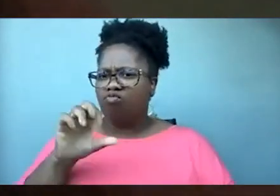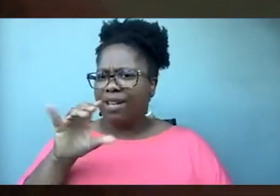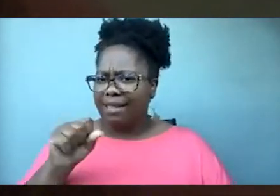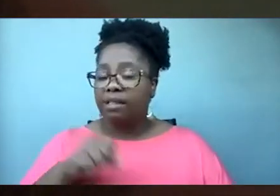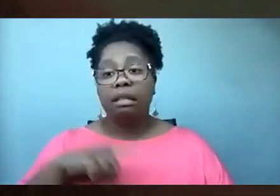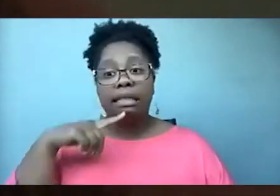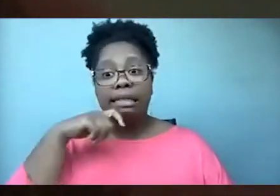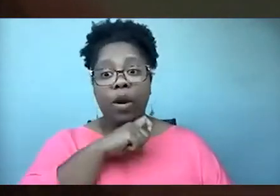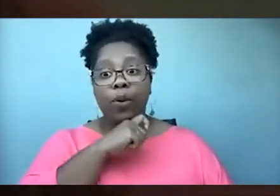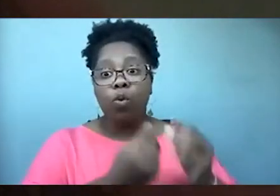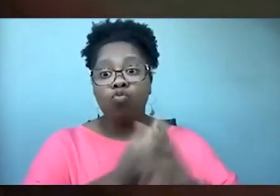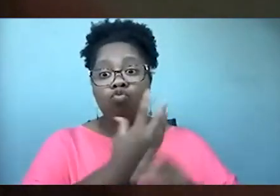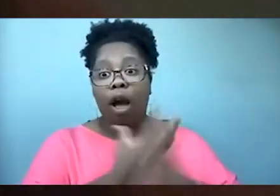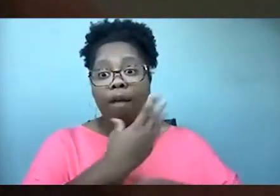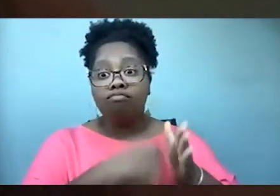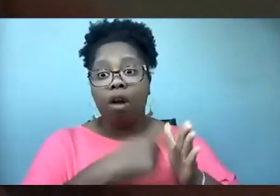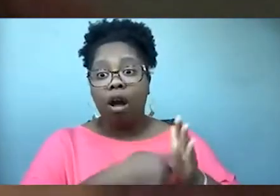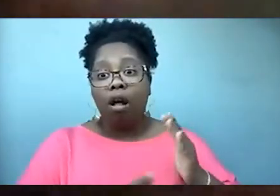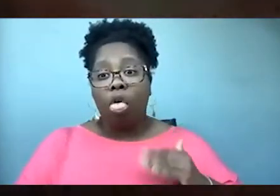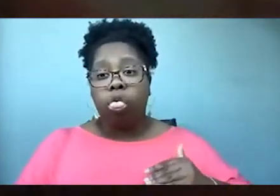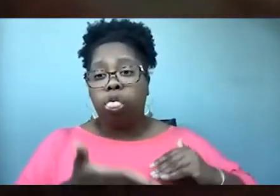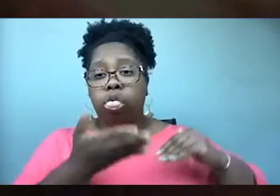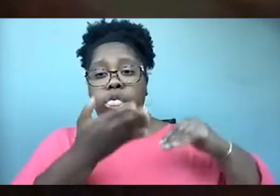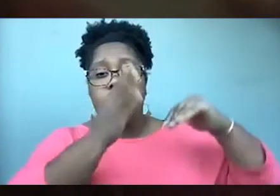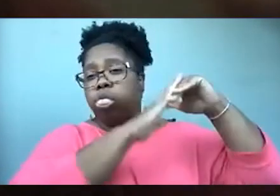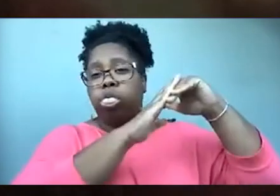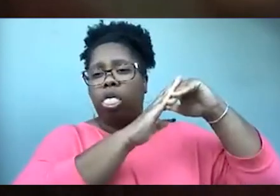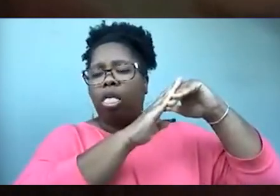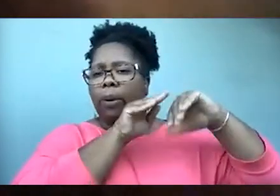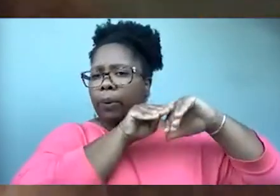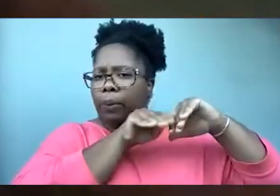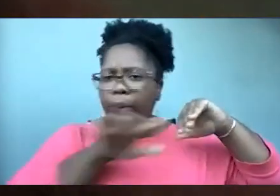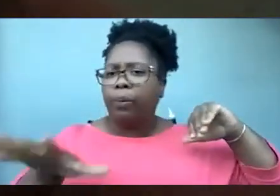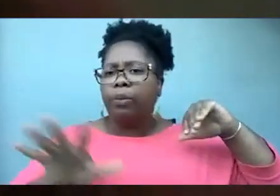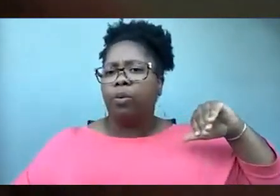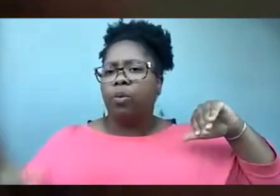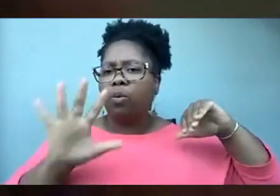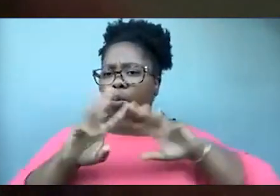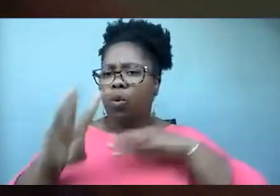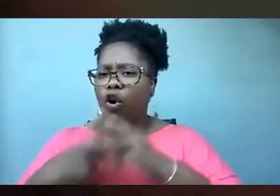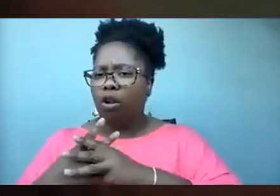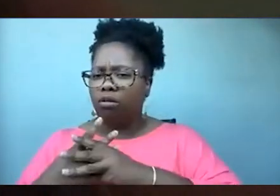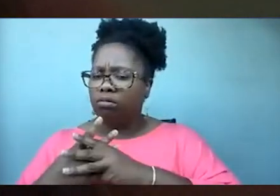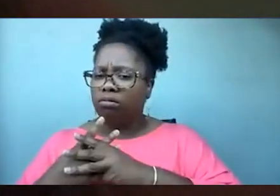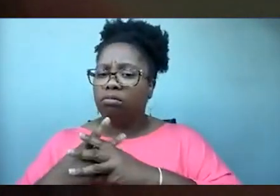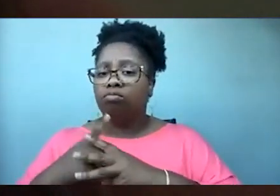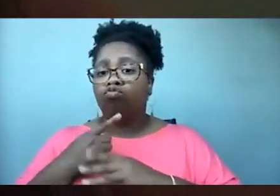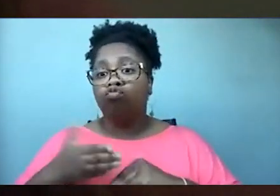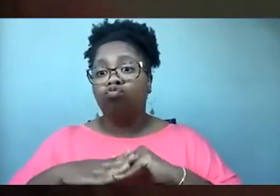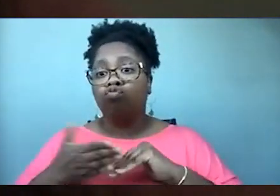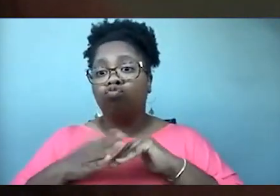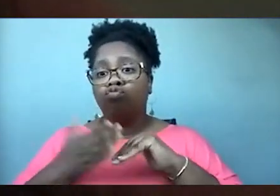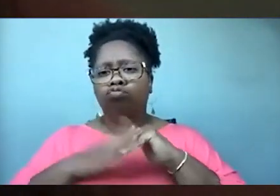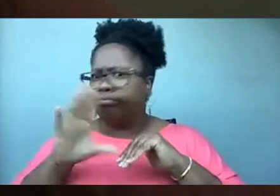and rapidly. Like, it was all of a sudden it cost more And people living